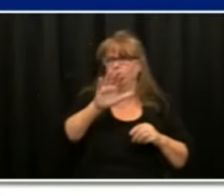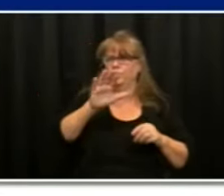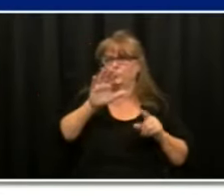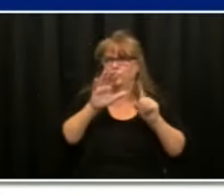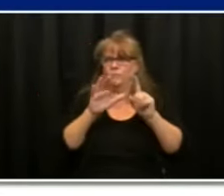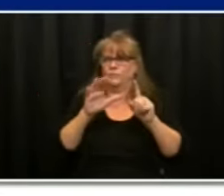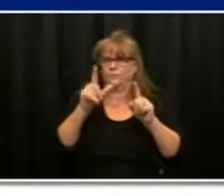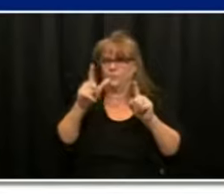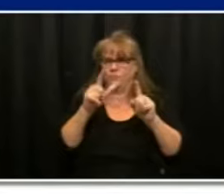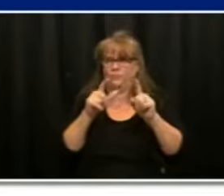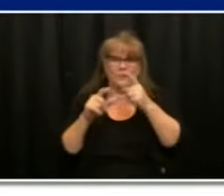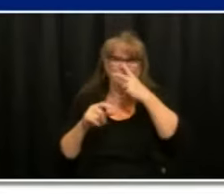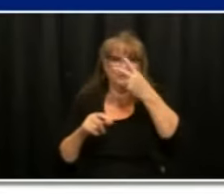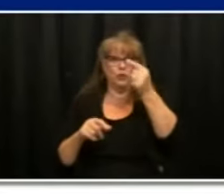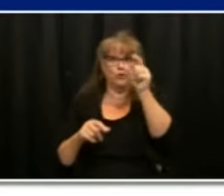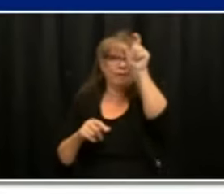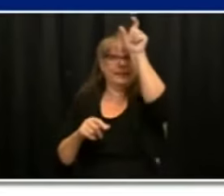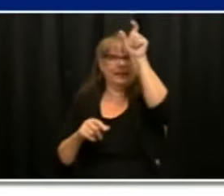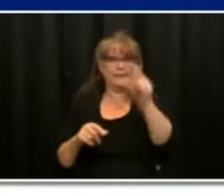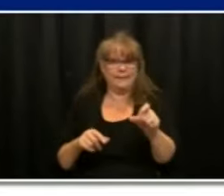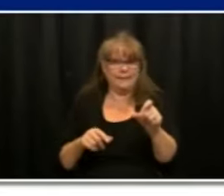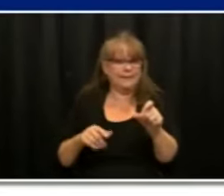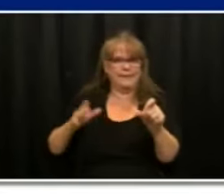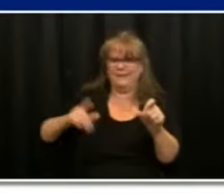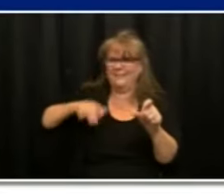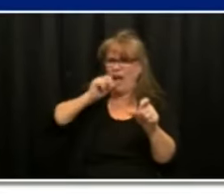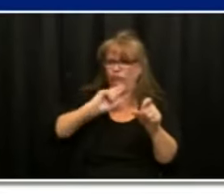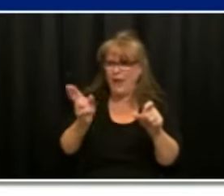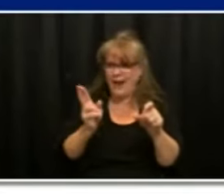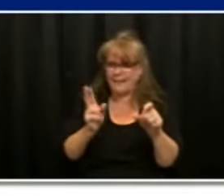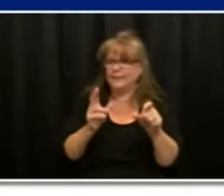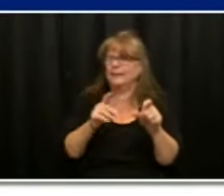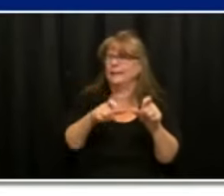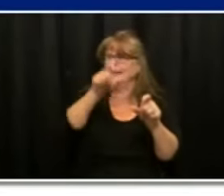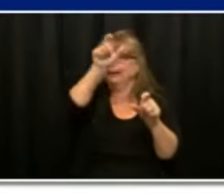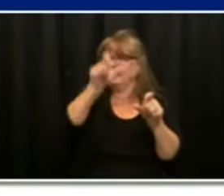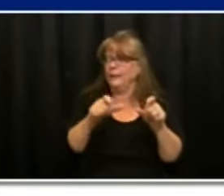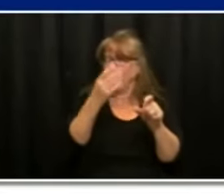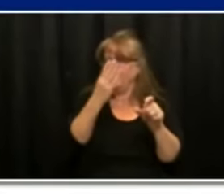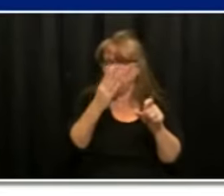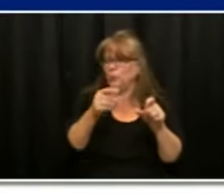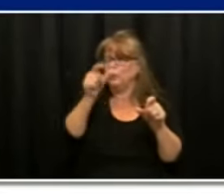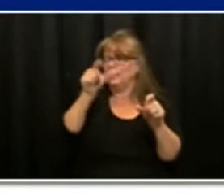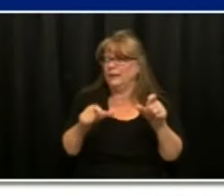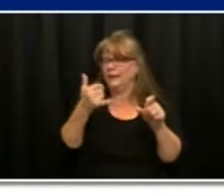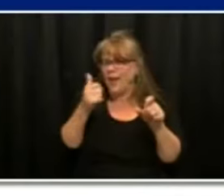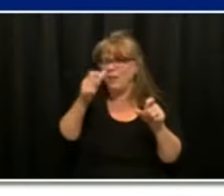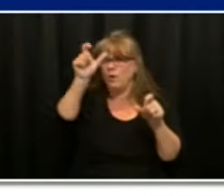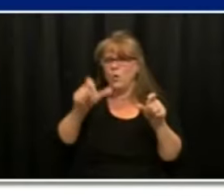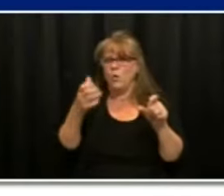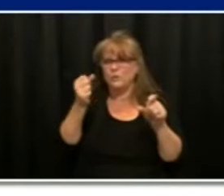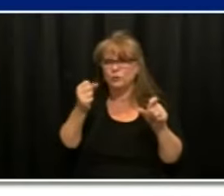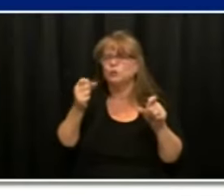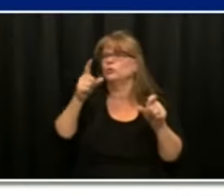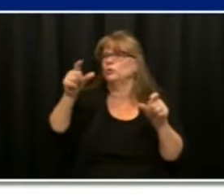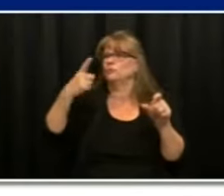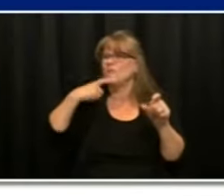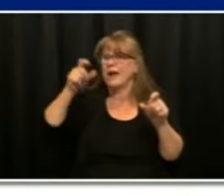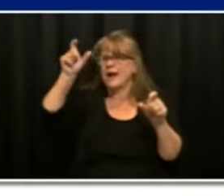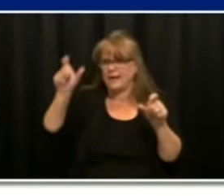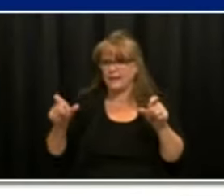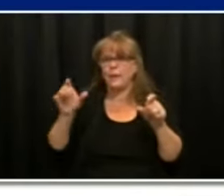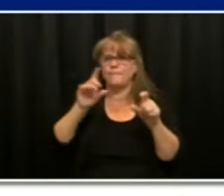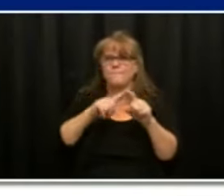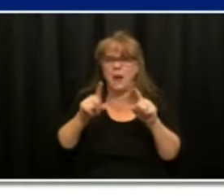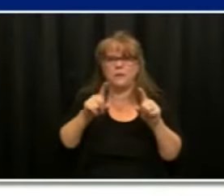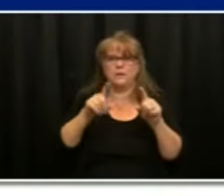level 3 is high risk, for counties whose numbers are going up, but not to the point where everything needs to be shut down. On the right side